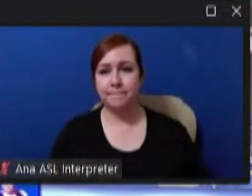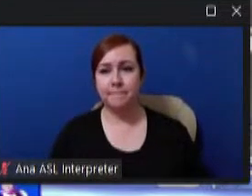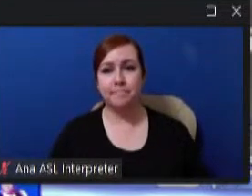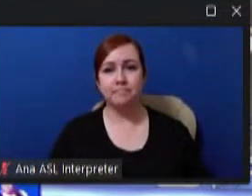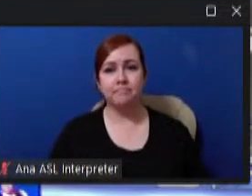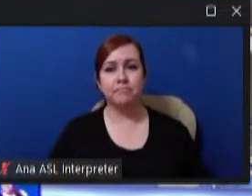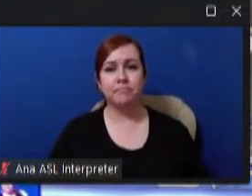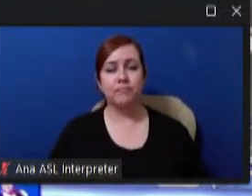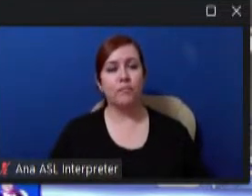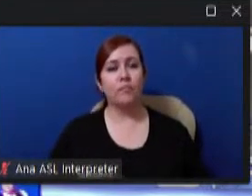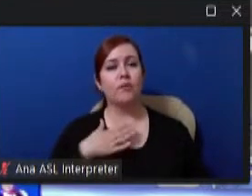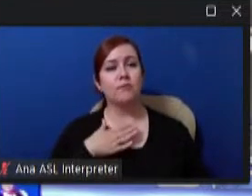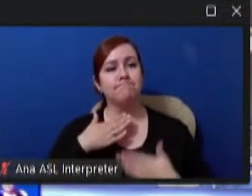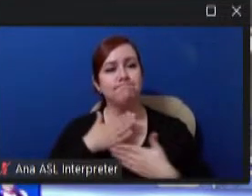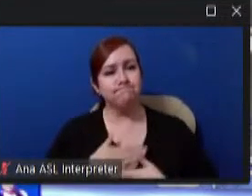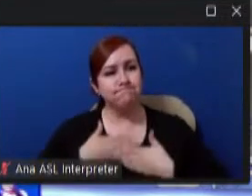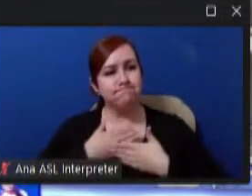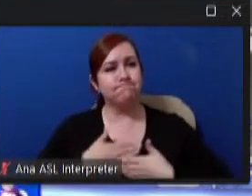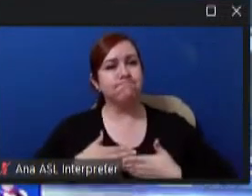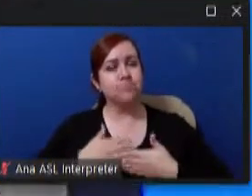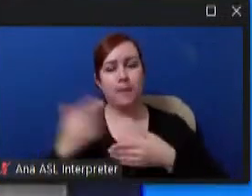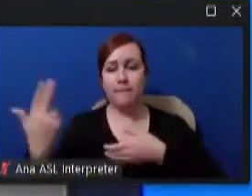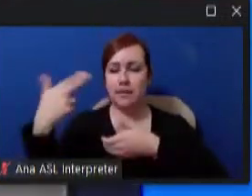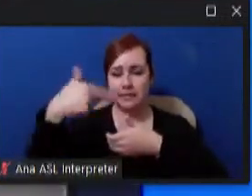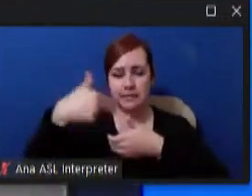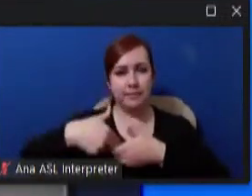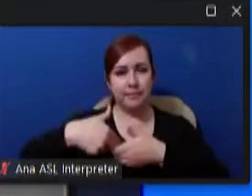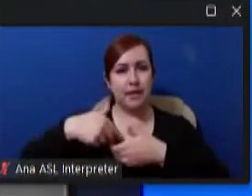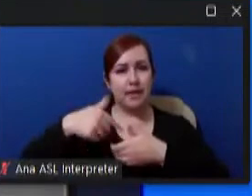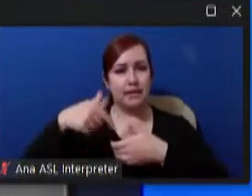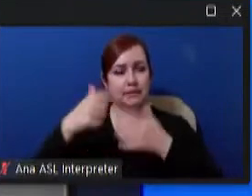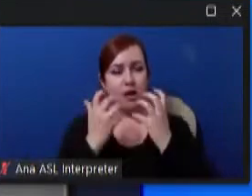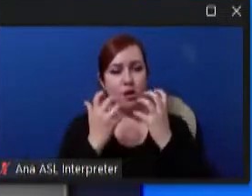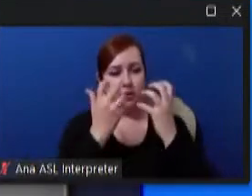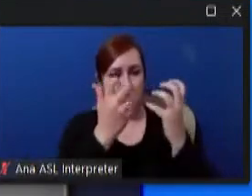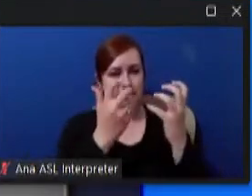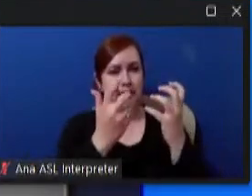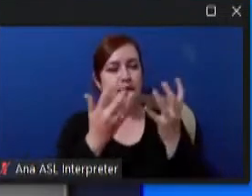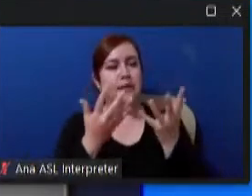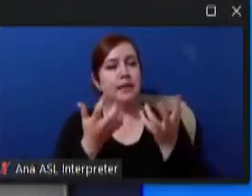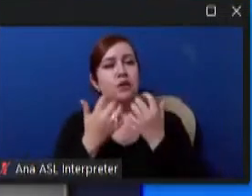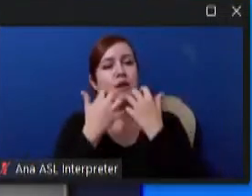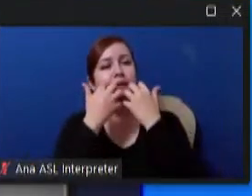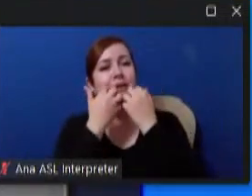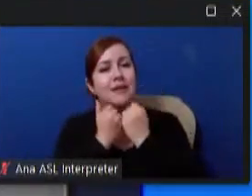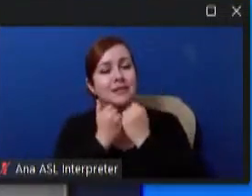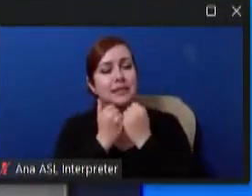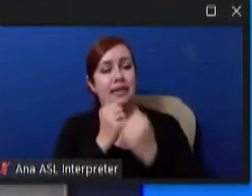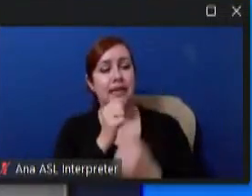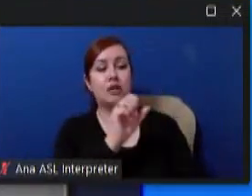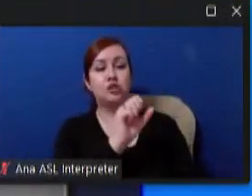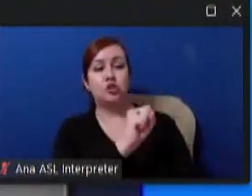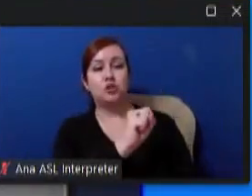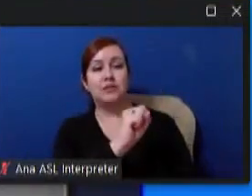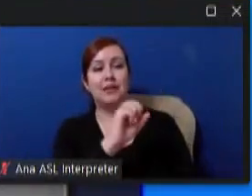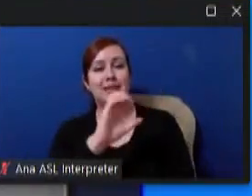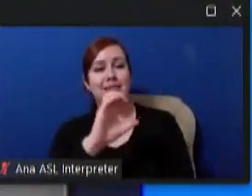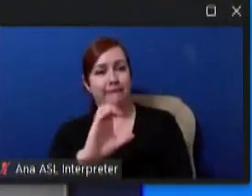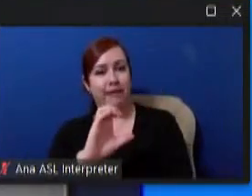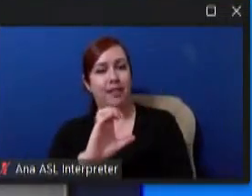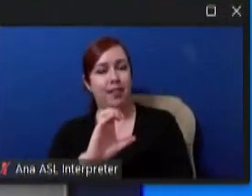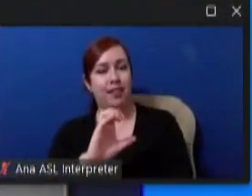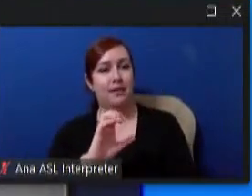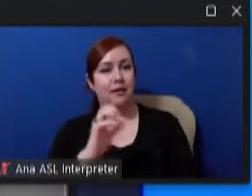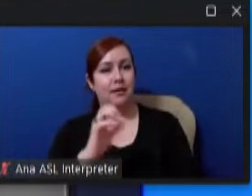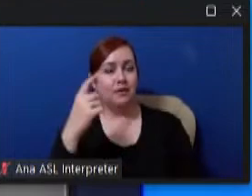Thank you, Madam President. I'm pleased to be a part of this hearing. I would like to